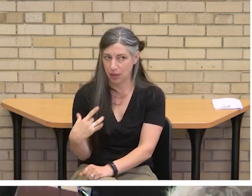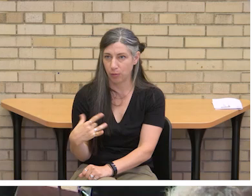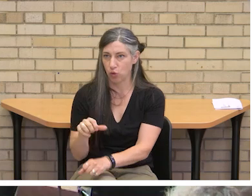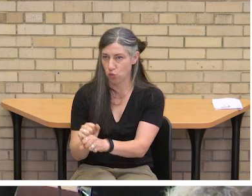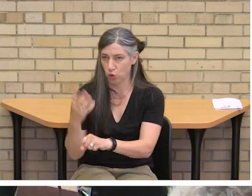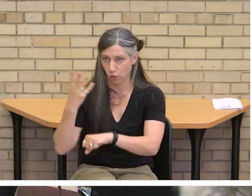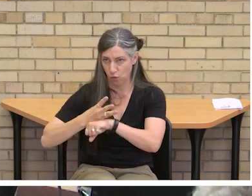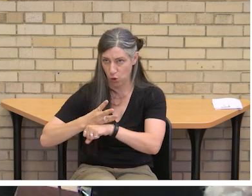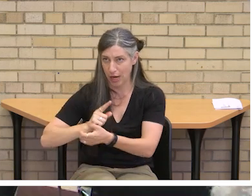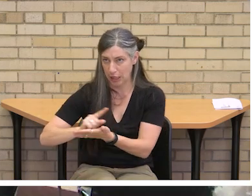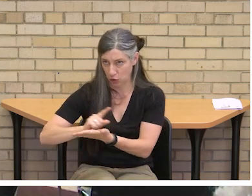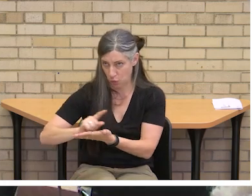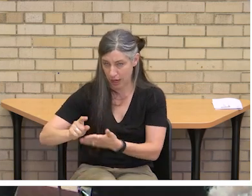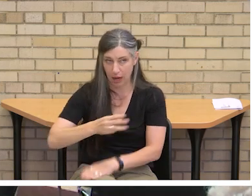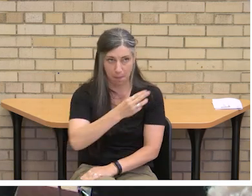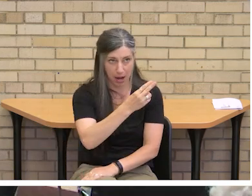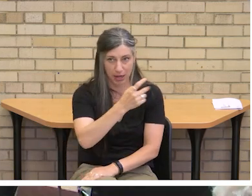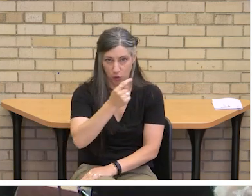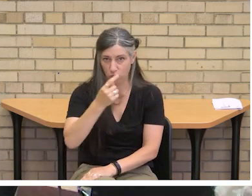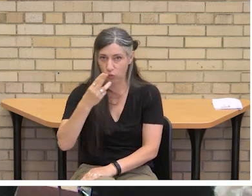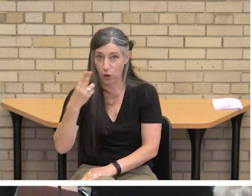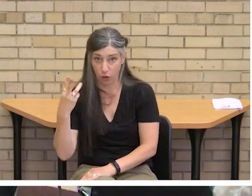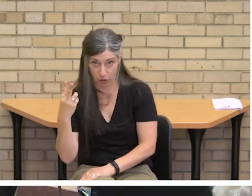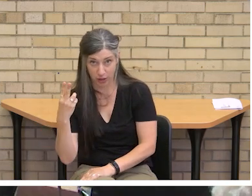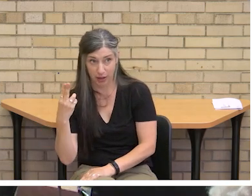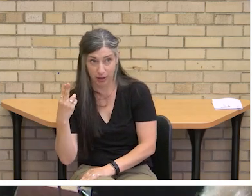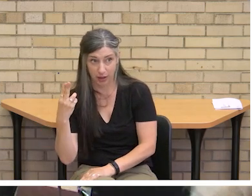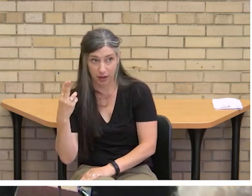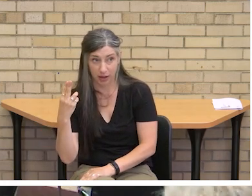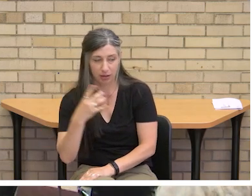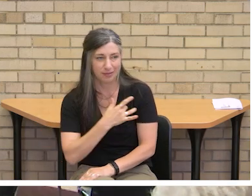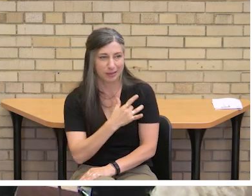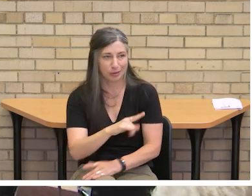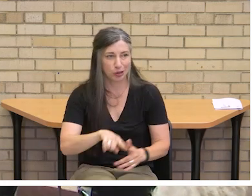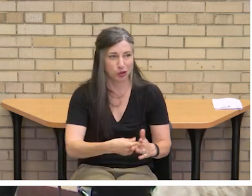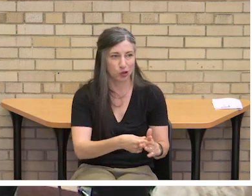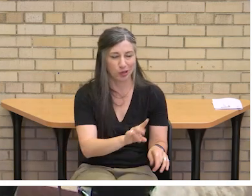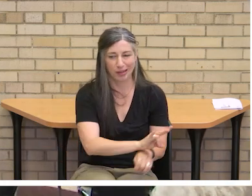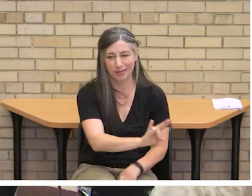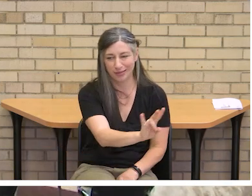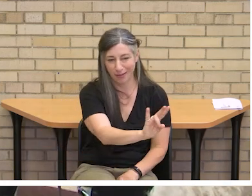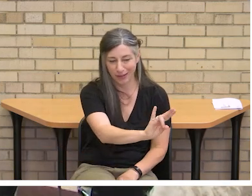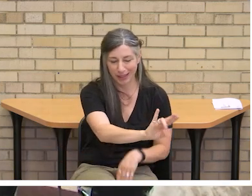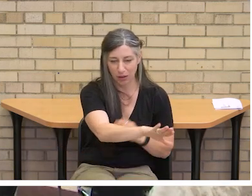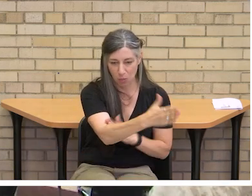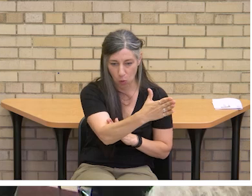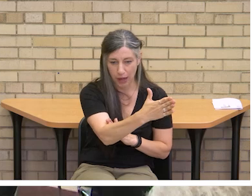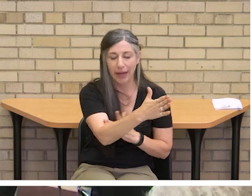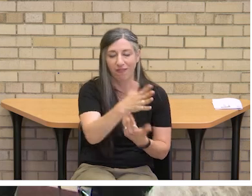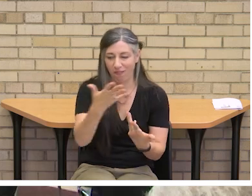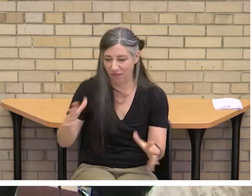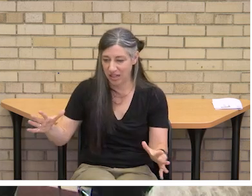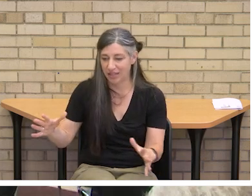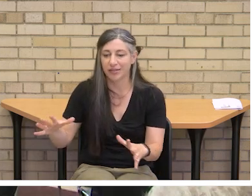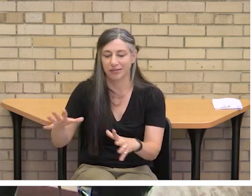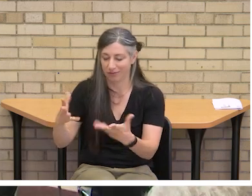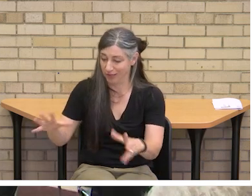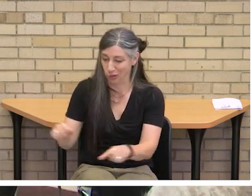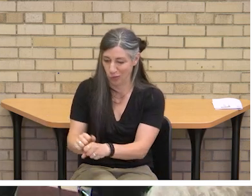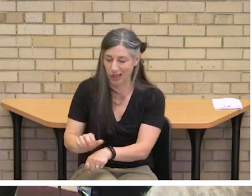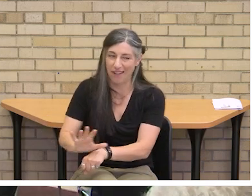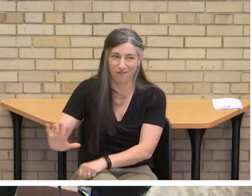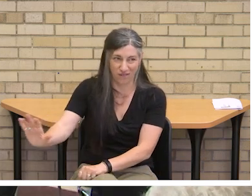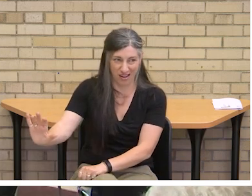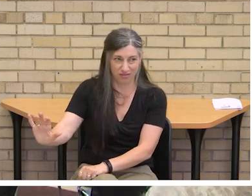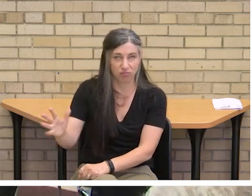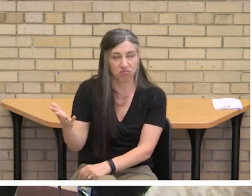days a week, Monday through Thursday. Usually starting around 7 o'clock till 5.